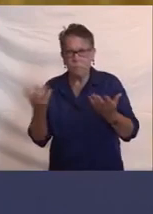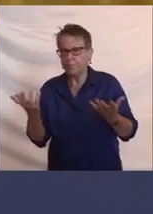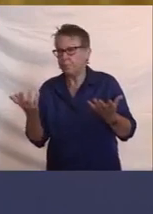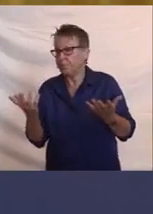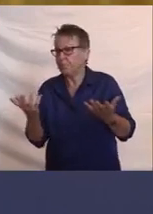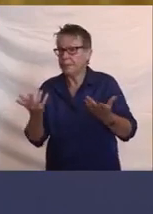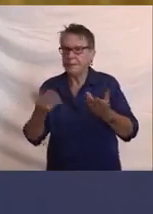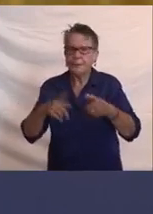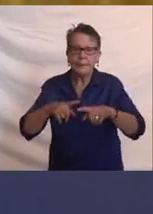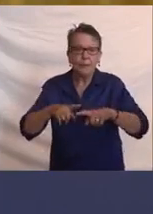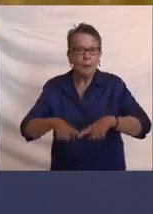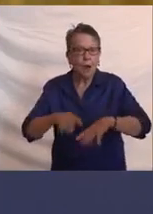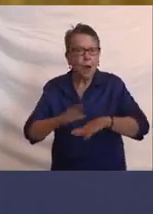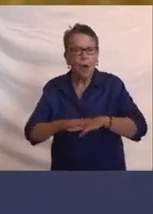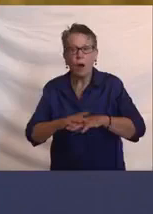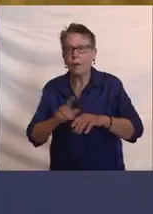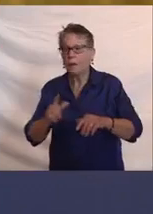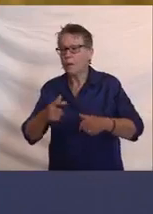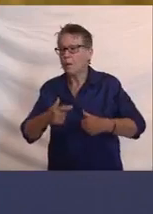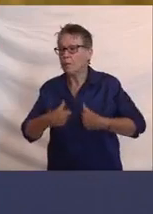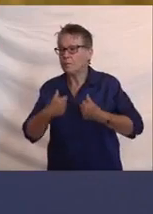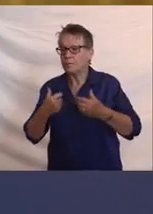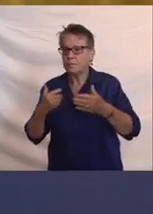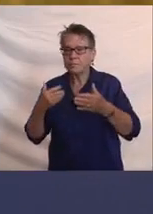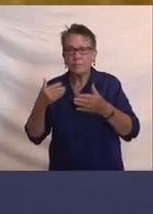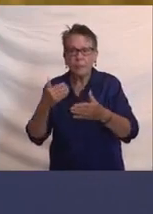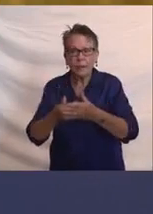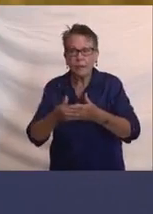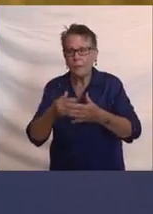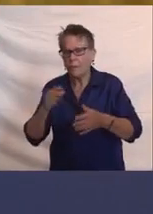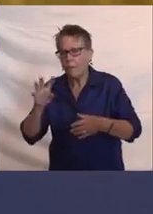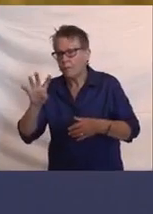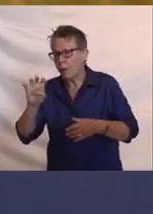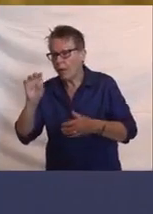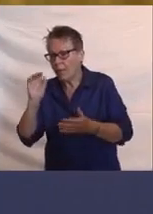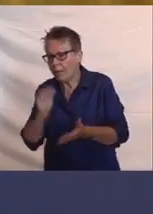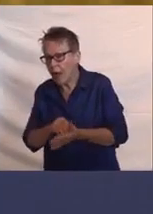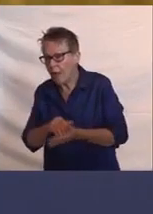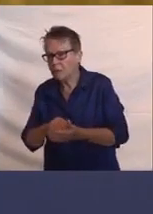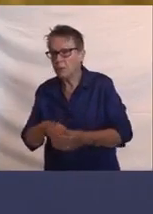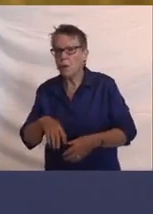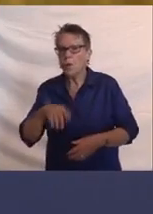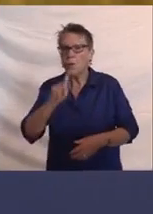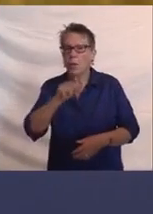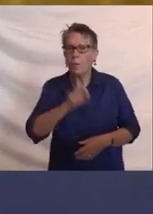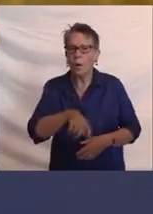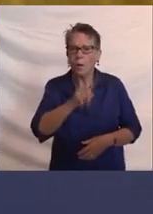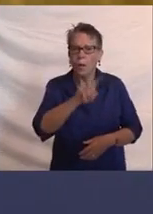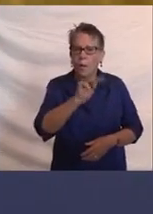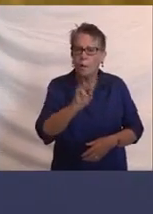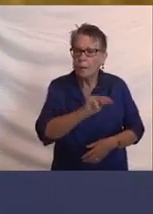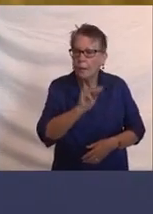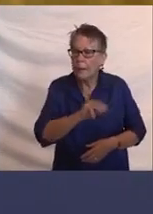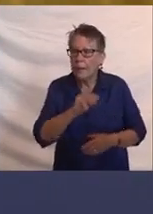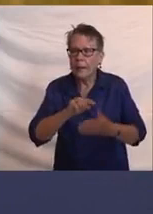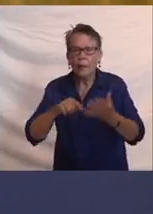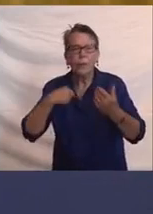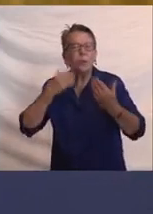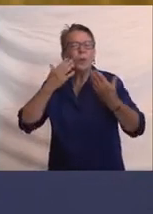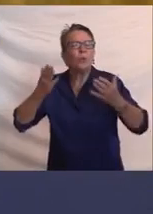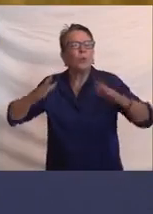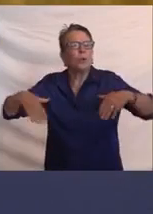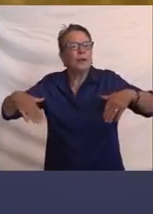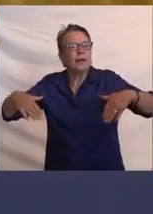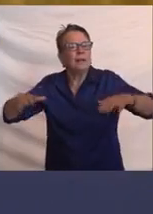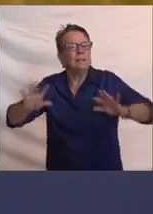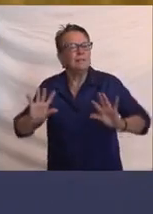to 400,000 versus 1.1 million, there's probably a different answer there, as you would expect. Will it be difficult? I think the fact of